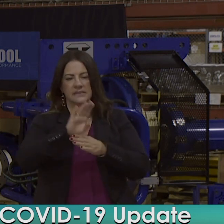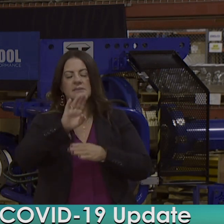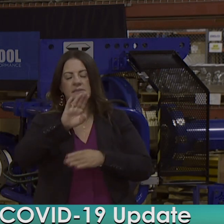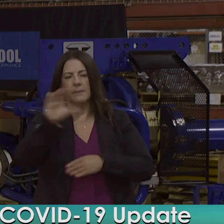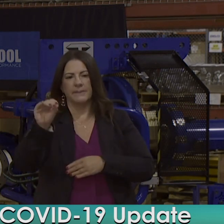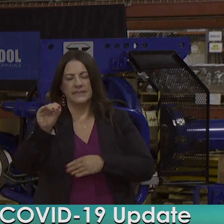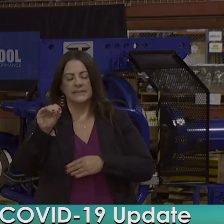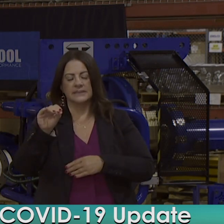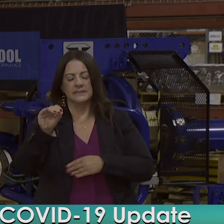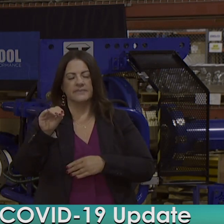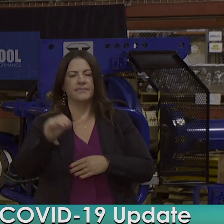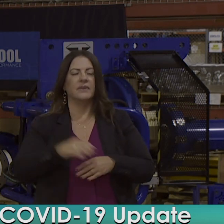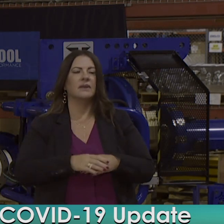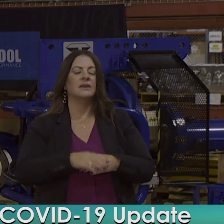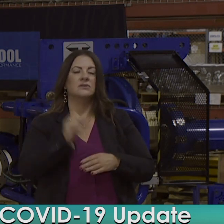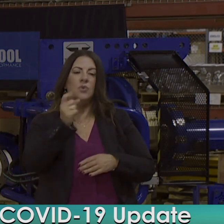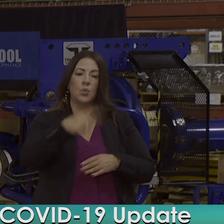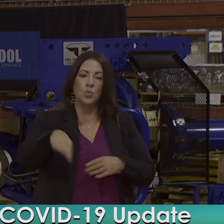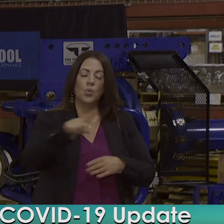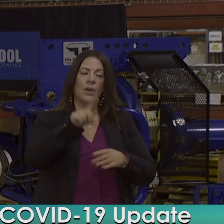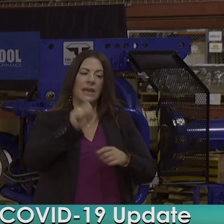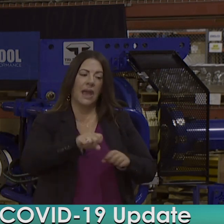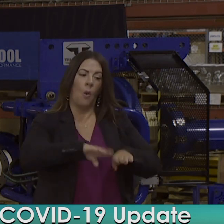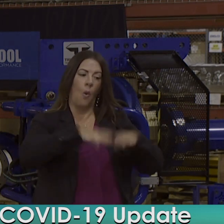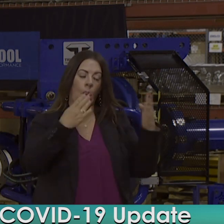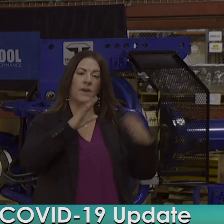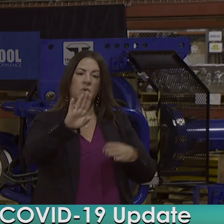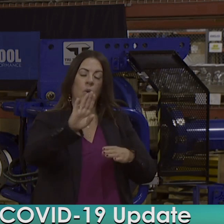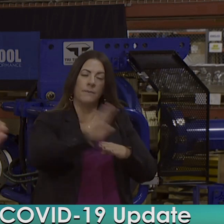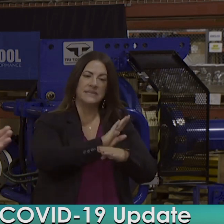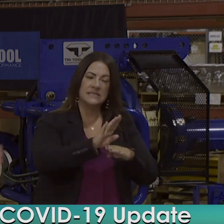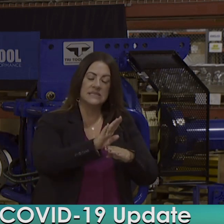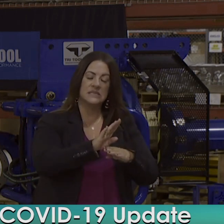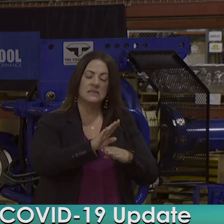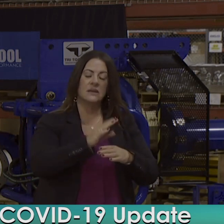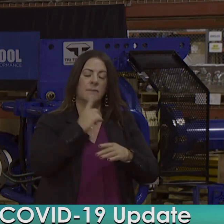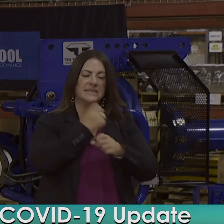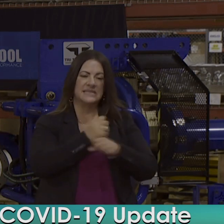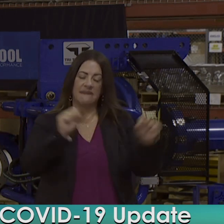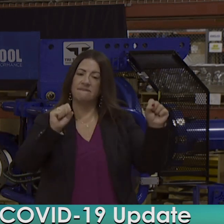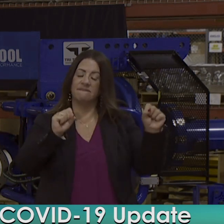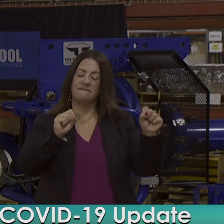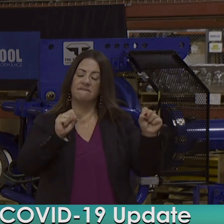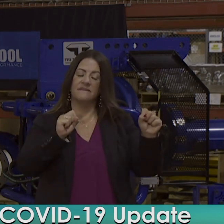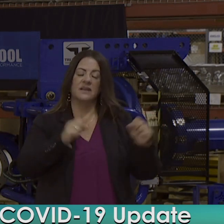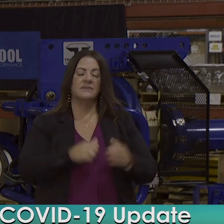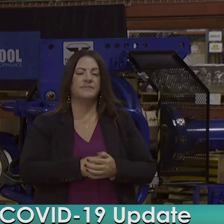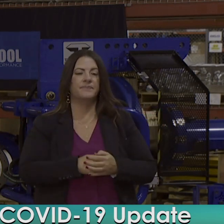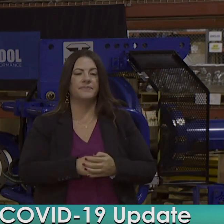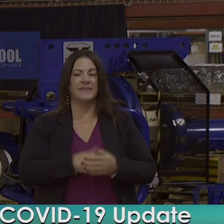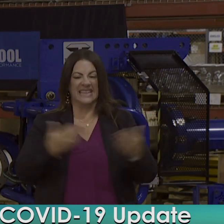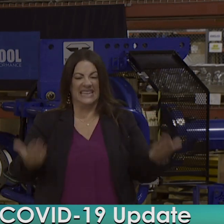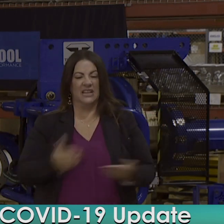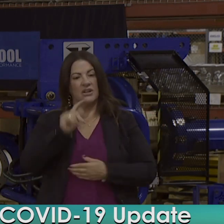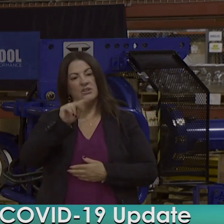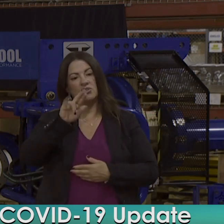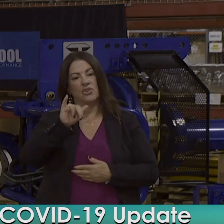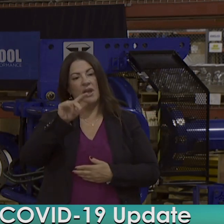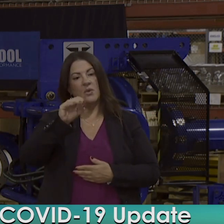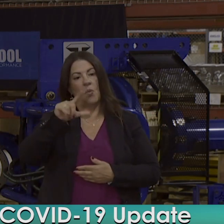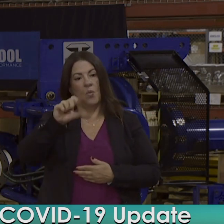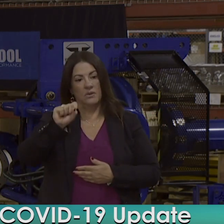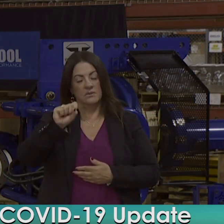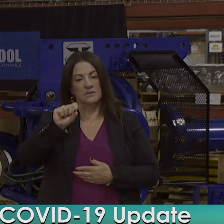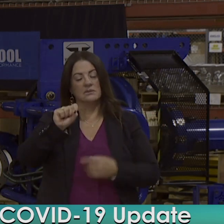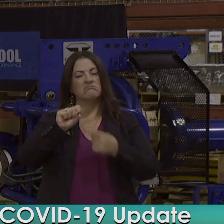more safely reopen their facilities. The reason we're here at TriTool is they're one of those facilities that has